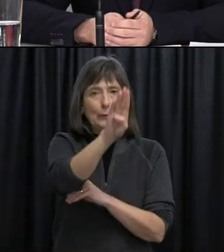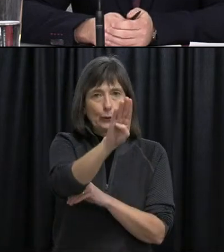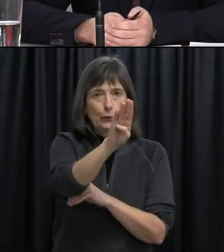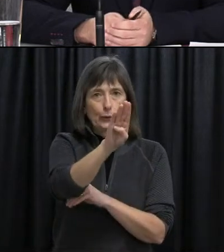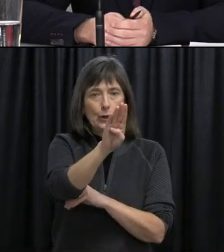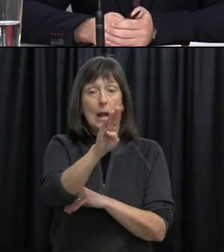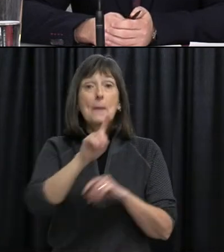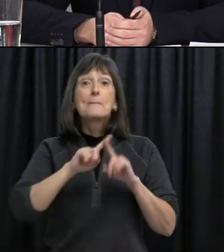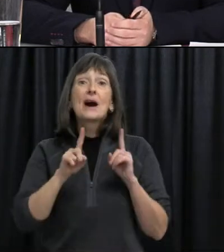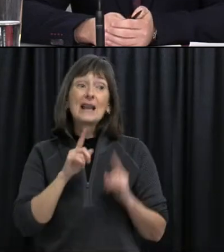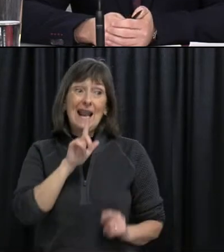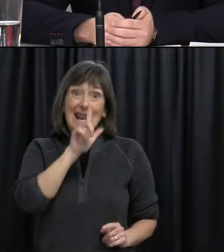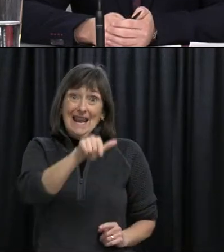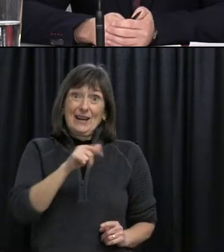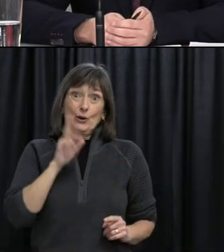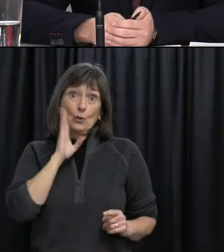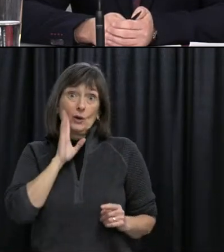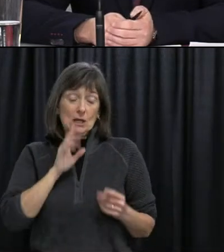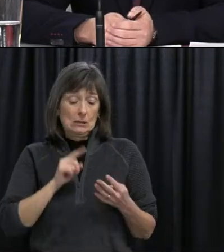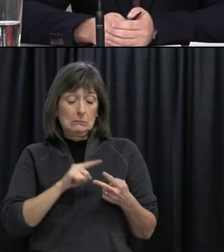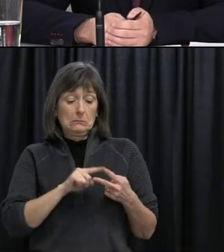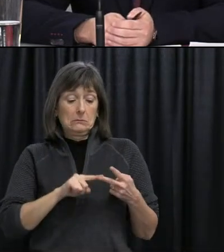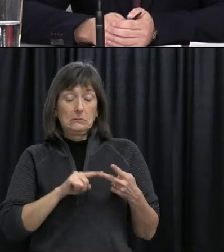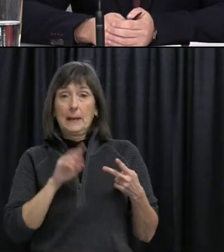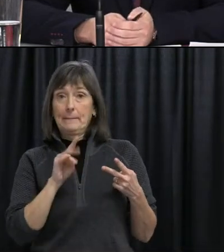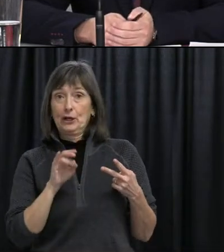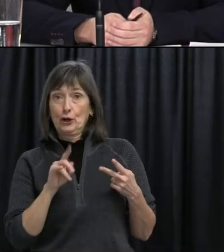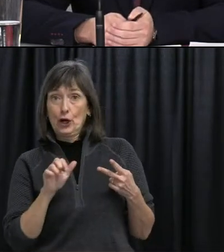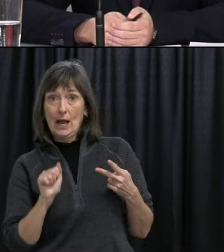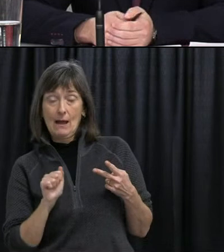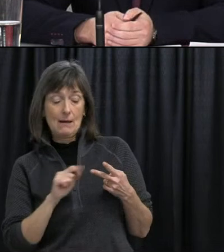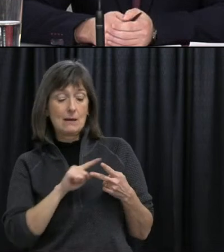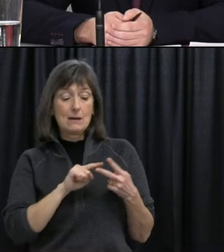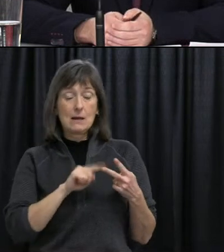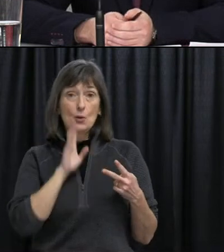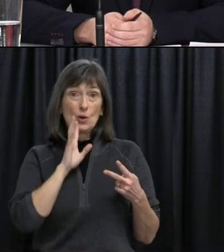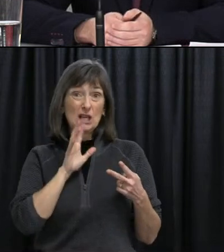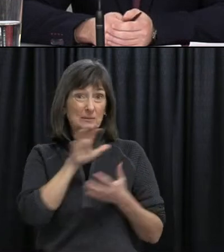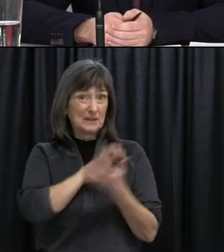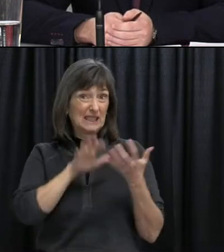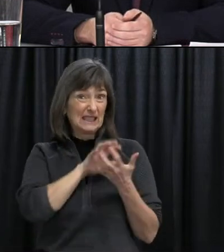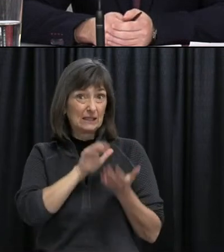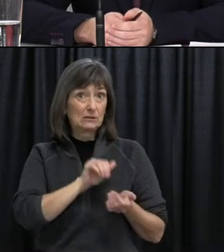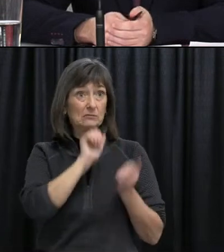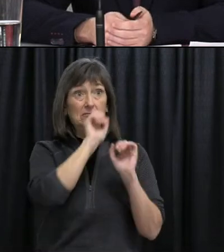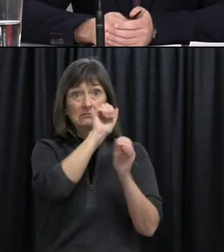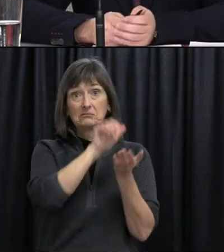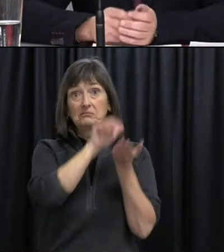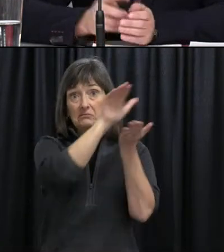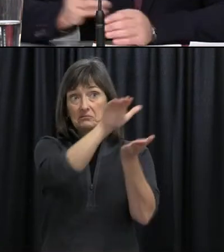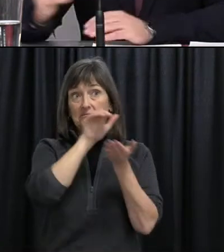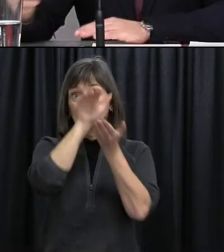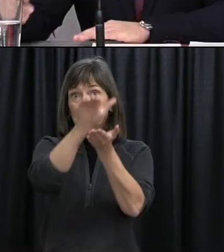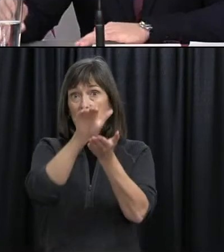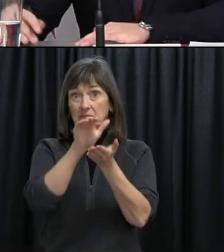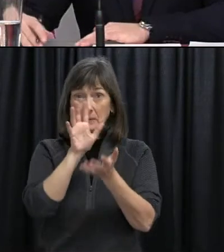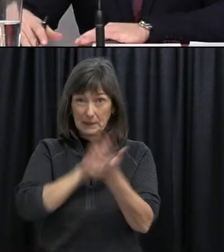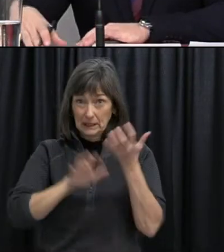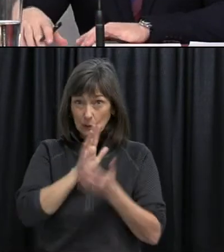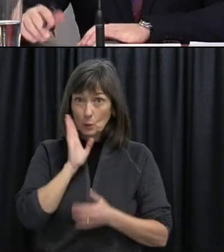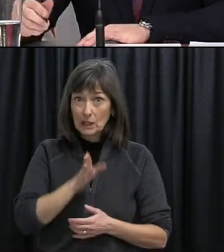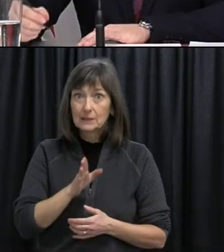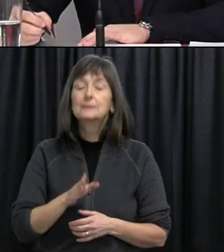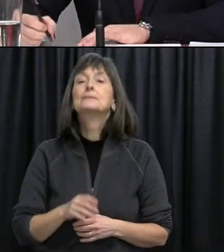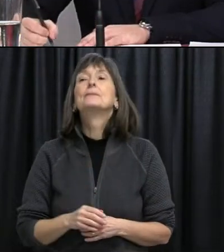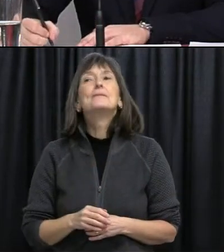to stay as true as possible to first dose Pfizer, second dose Pfizer, and same for Moderna? Yes, that's correct. We will be trying to, as much as possible,